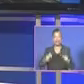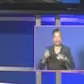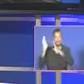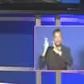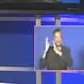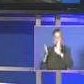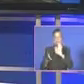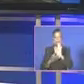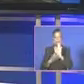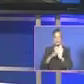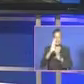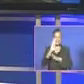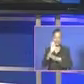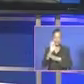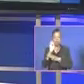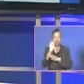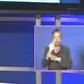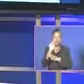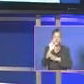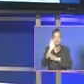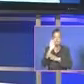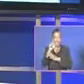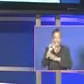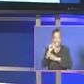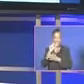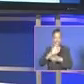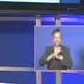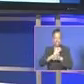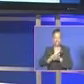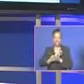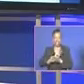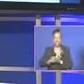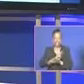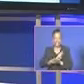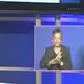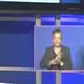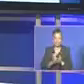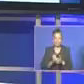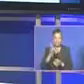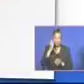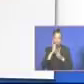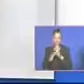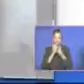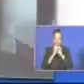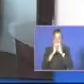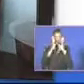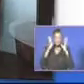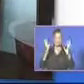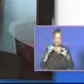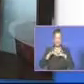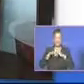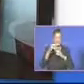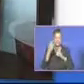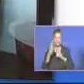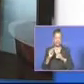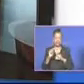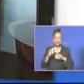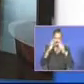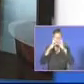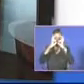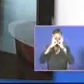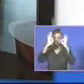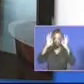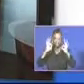Based Bootleg Chocolates, founded in 2010, has now blossomed into a factory outlet and retail shop located in the